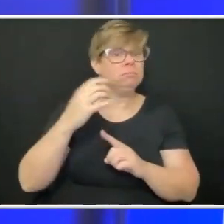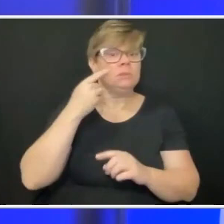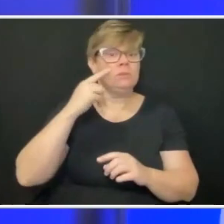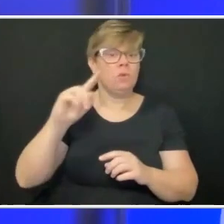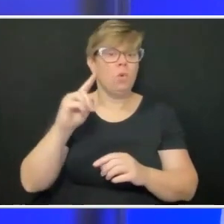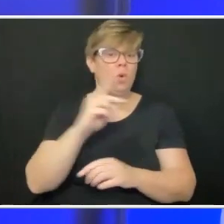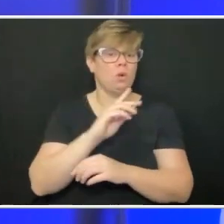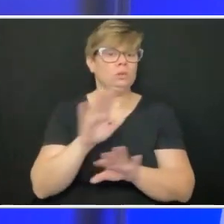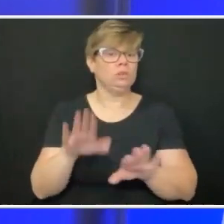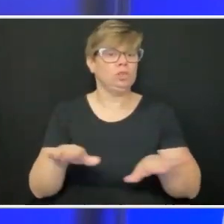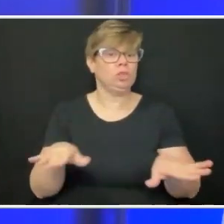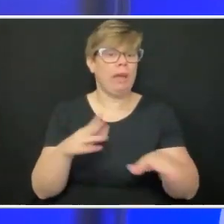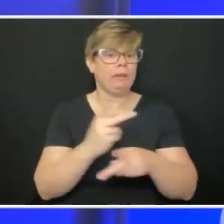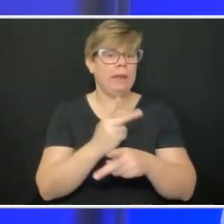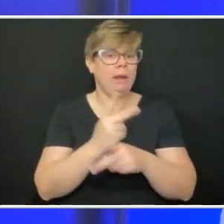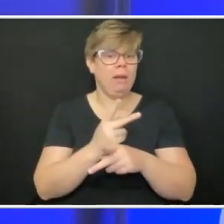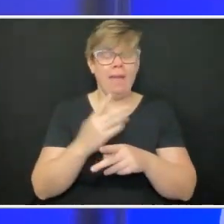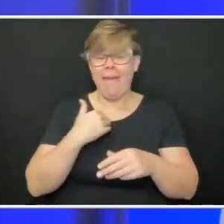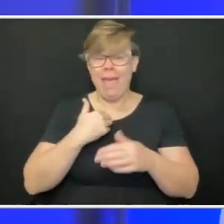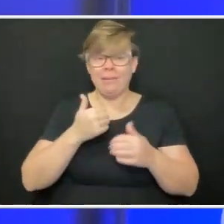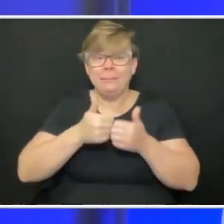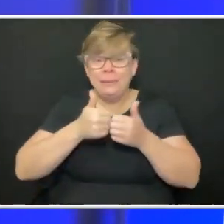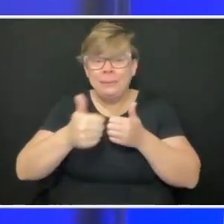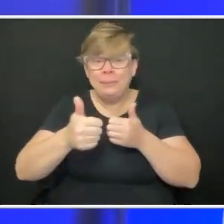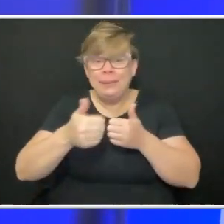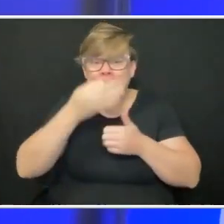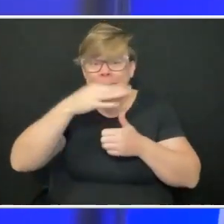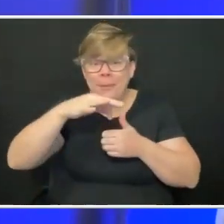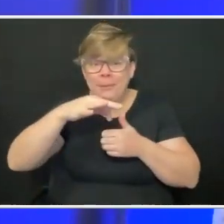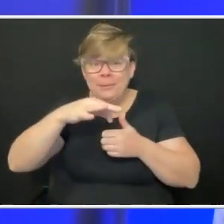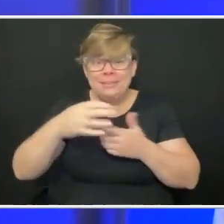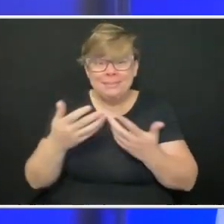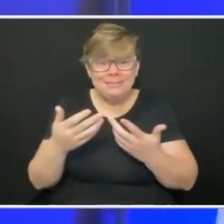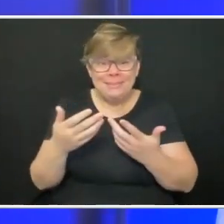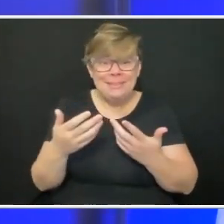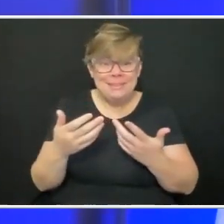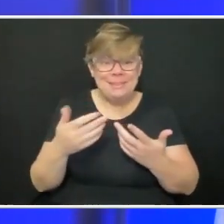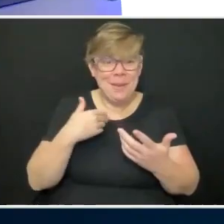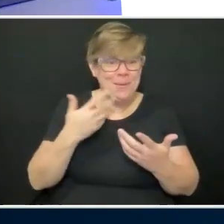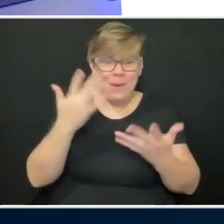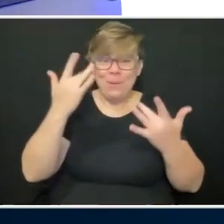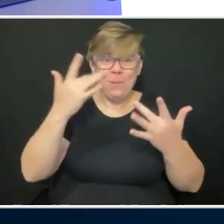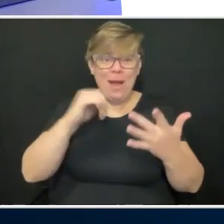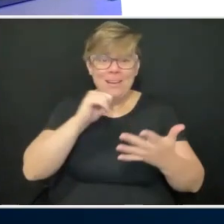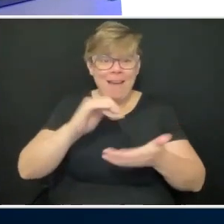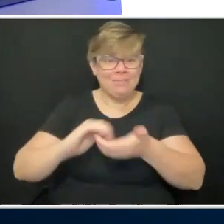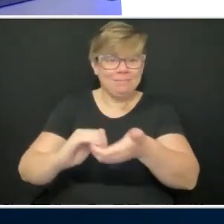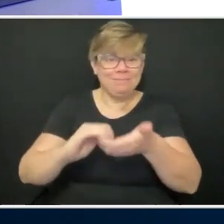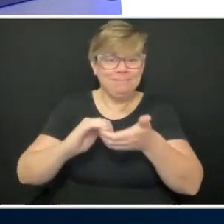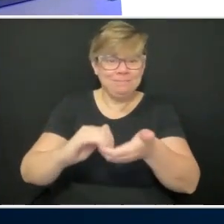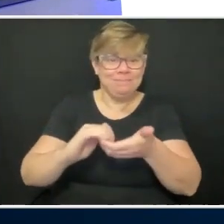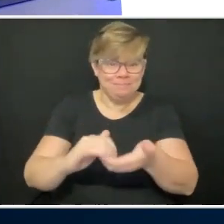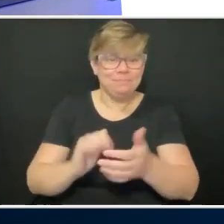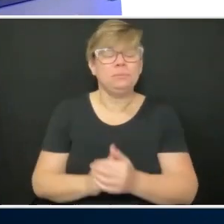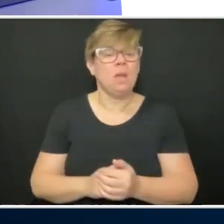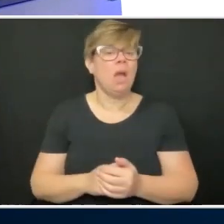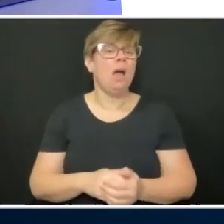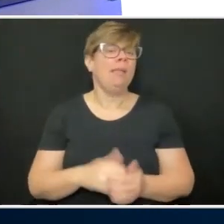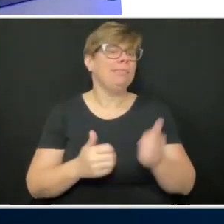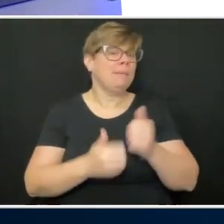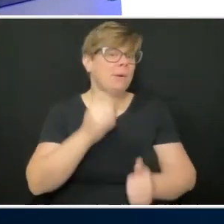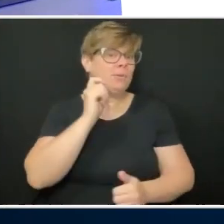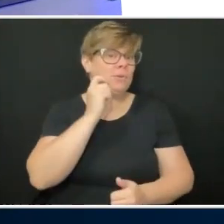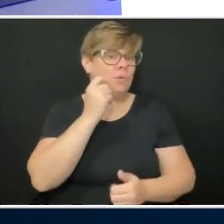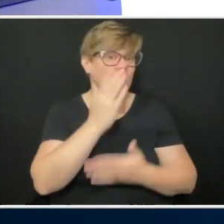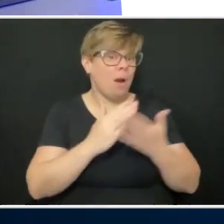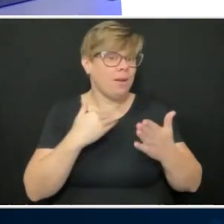We're right down the street from each other. Why shouldn't we get along and do things right and do the best thing for the patients? I thought the coolest part of that story, and I asked you, I said, does that really